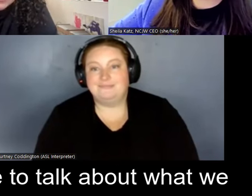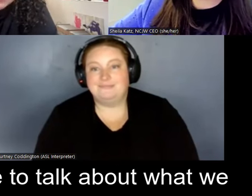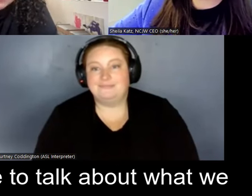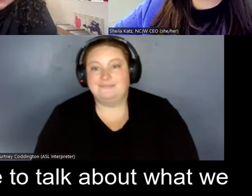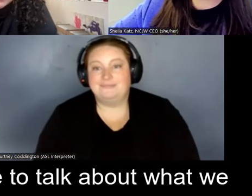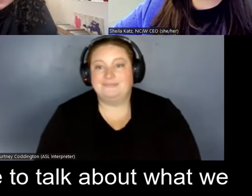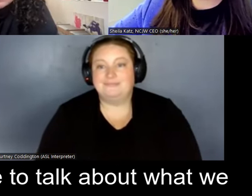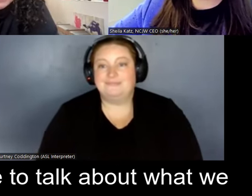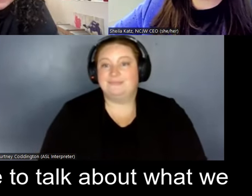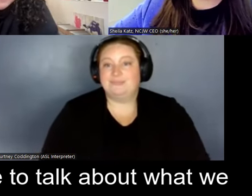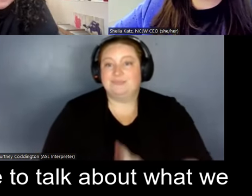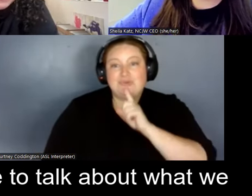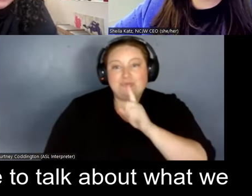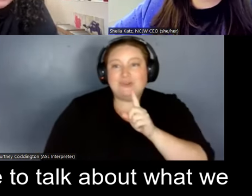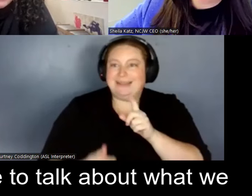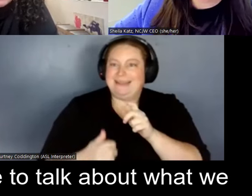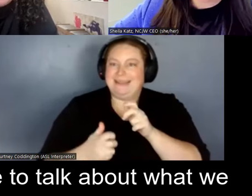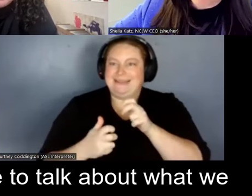it really is a difficult time